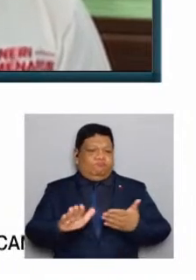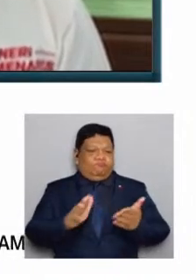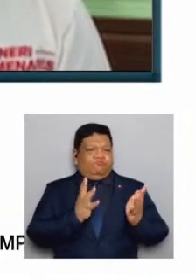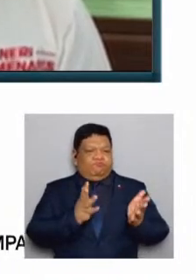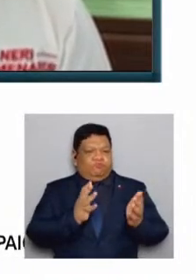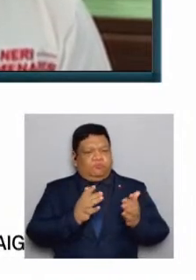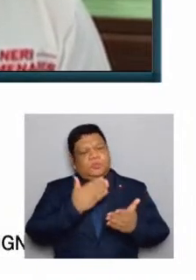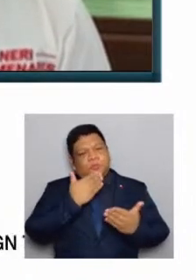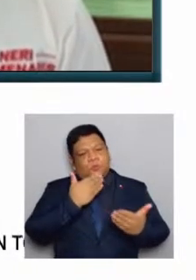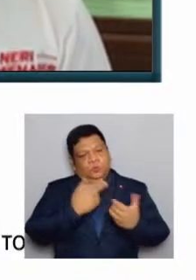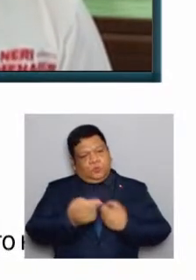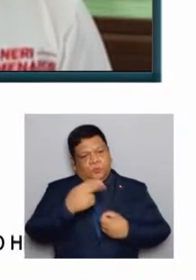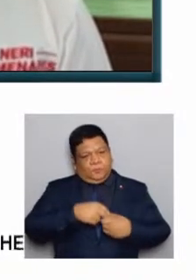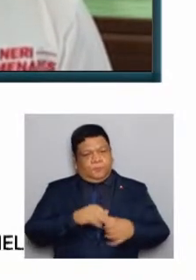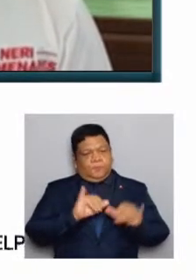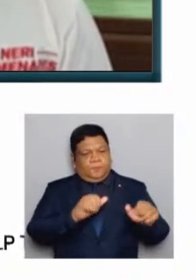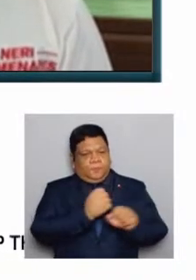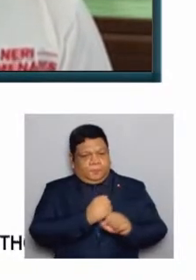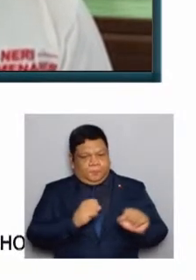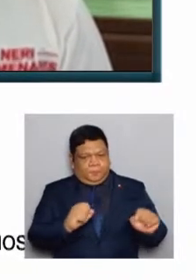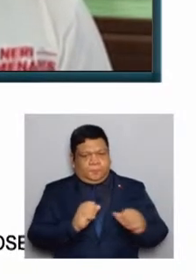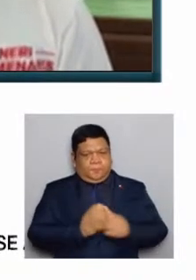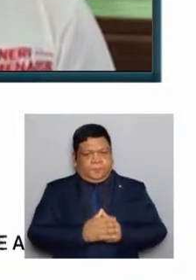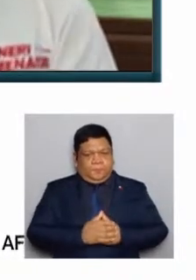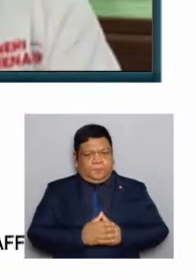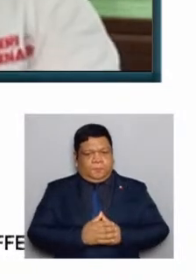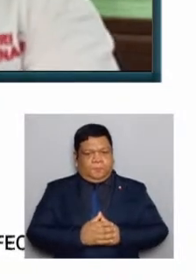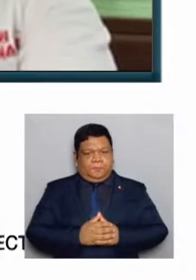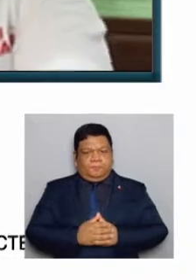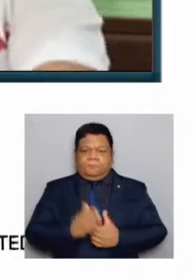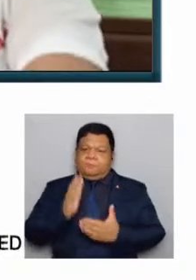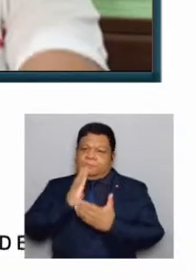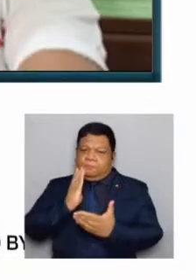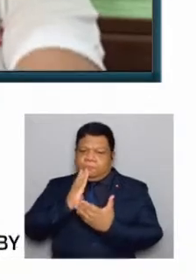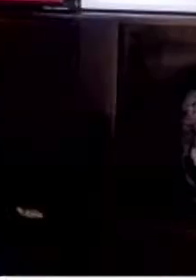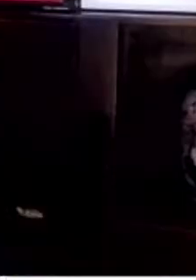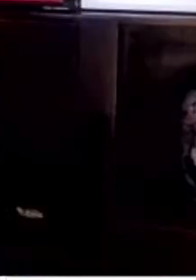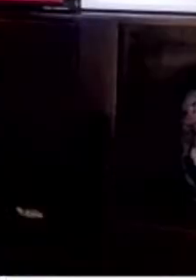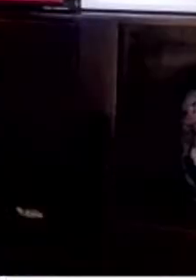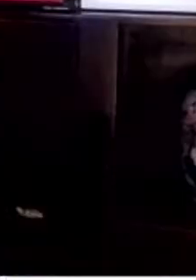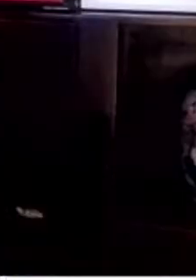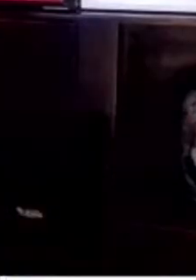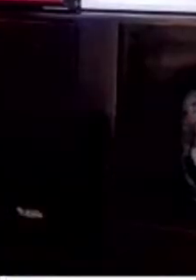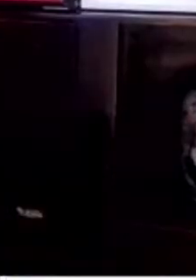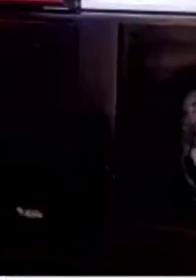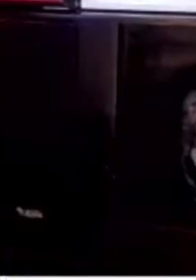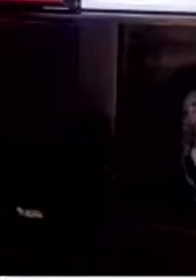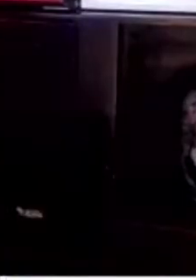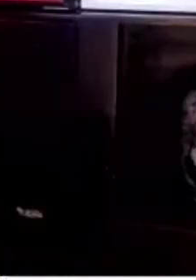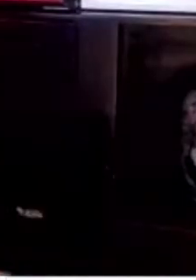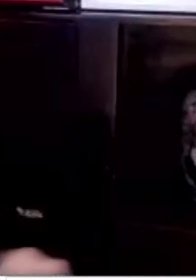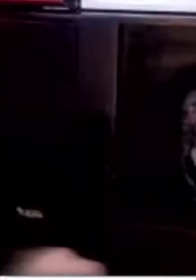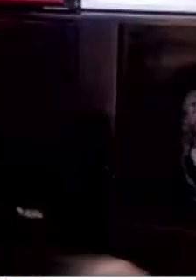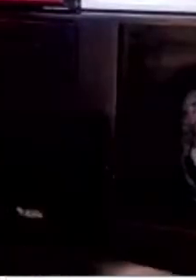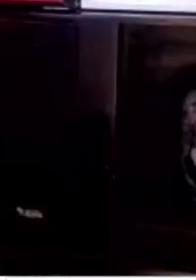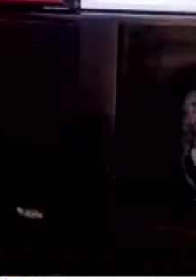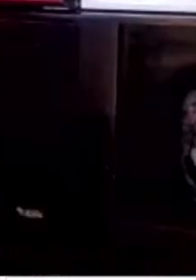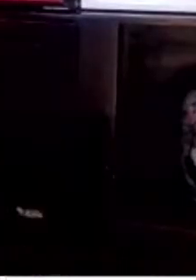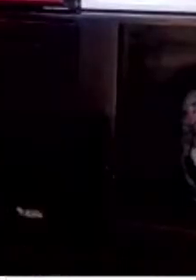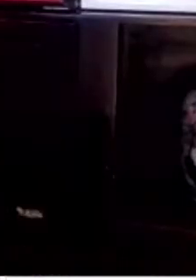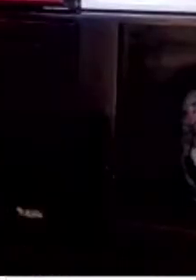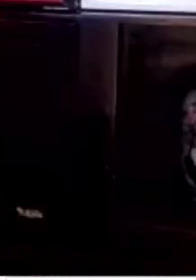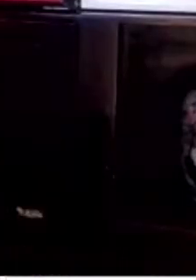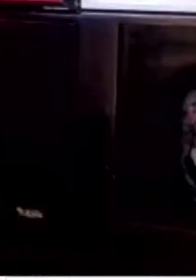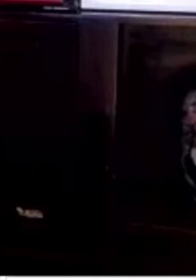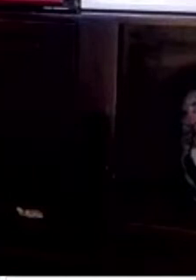joining us today. Take care and you keep safe. Yes, thanks. All right, from there, we're going to take a break now. Up ahead, protests held in